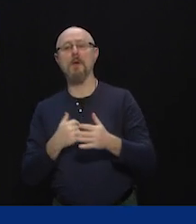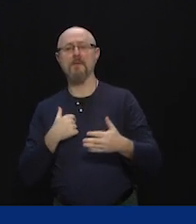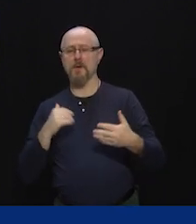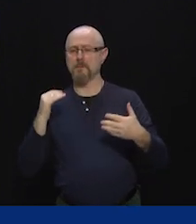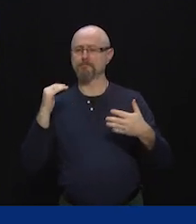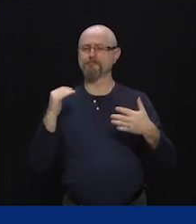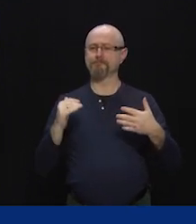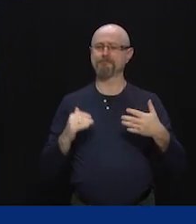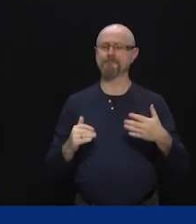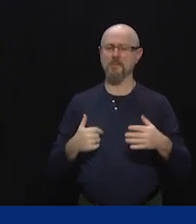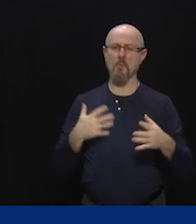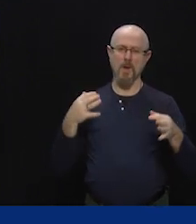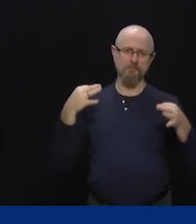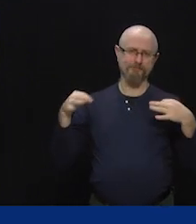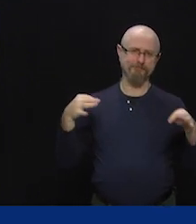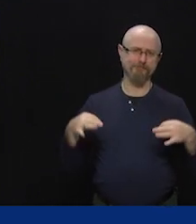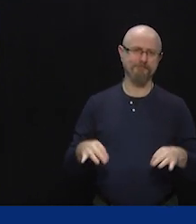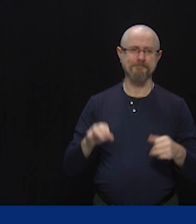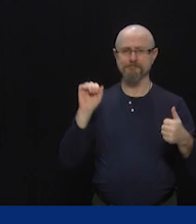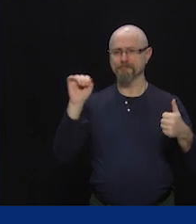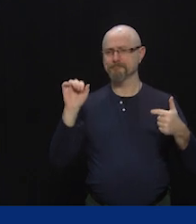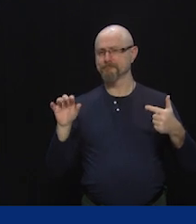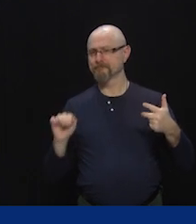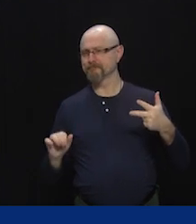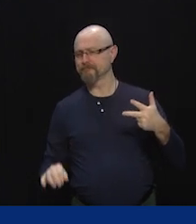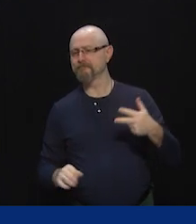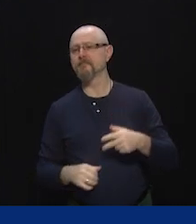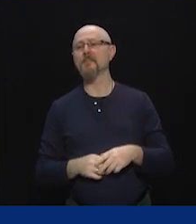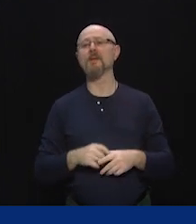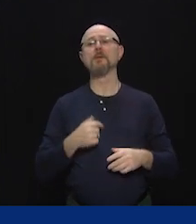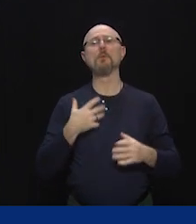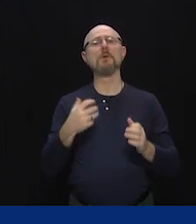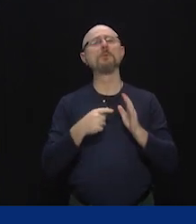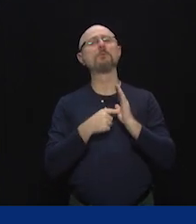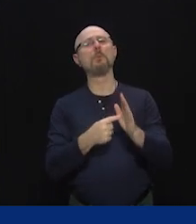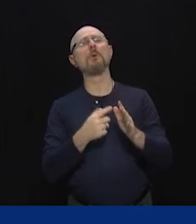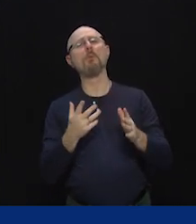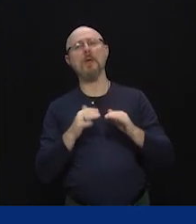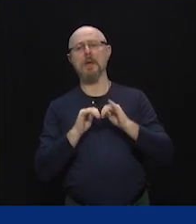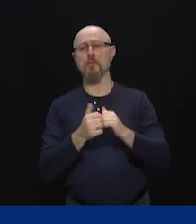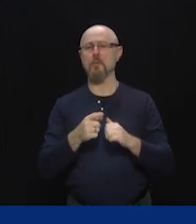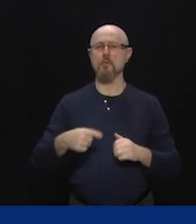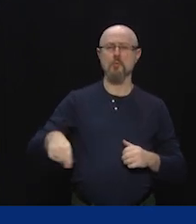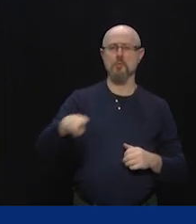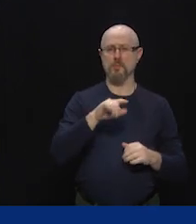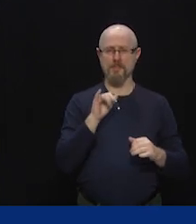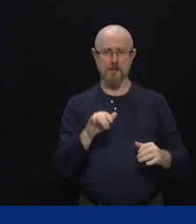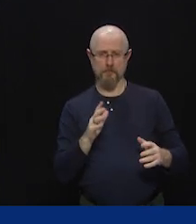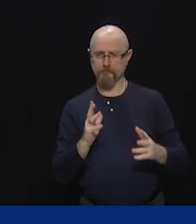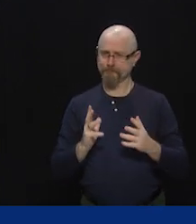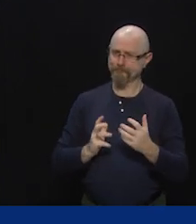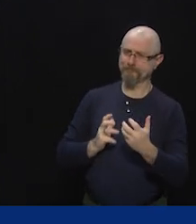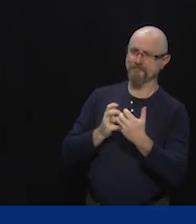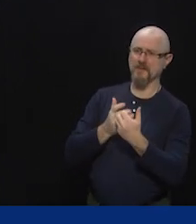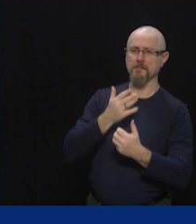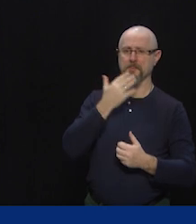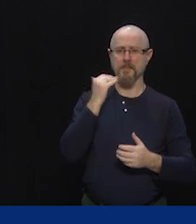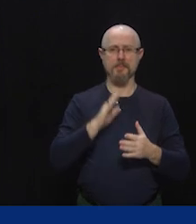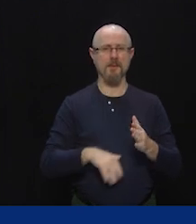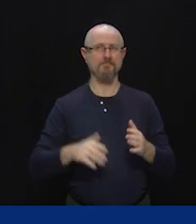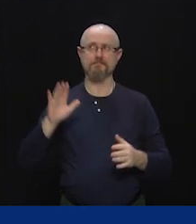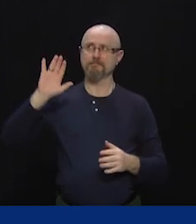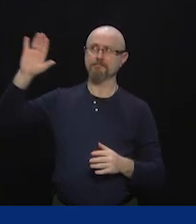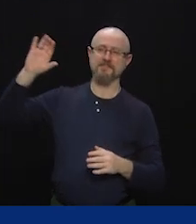and then point out the ways in which it builds on the Centers for Disease Control guidance.